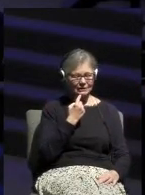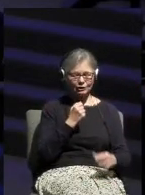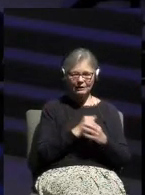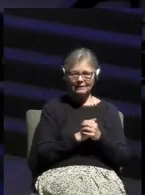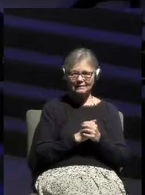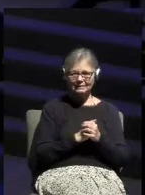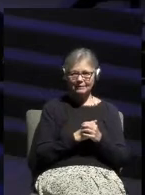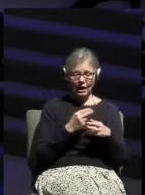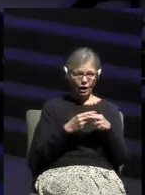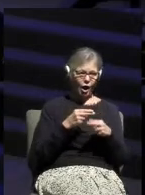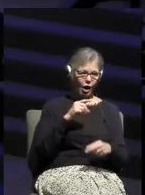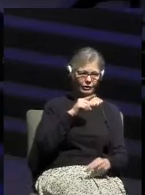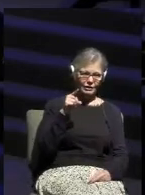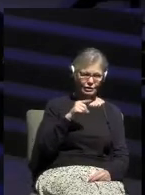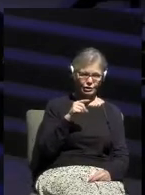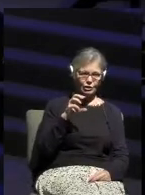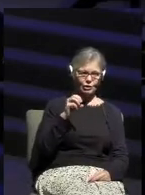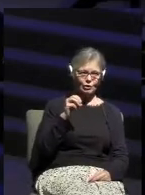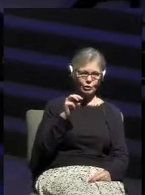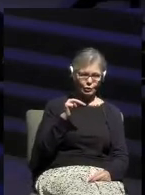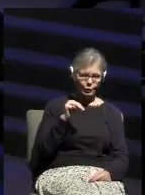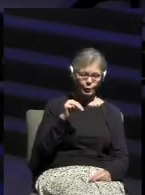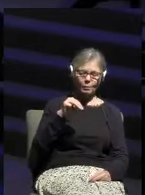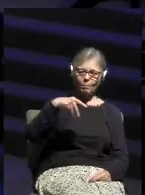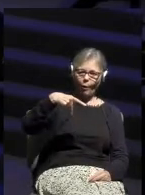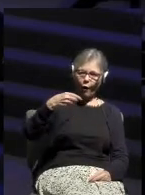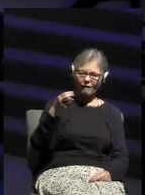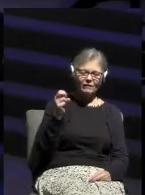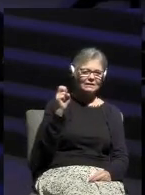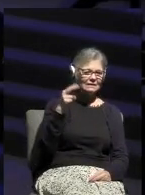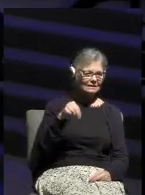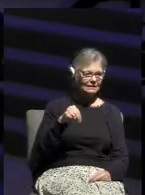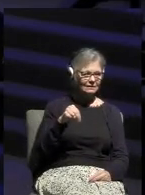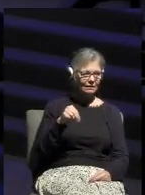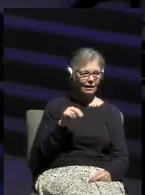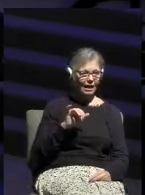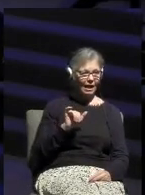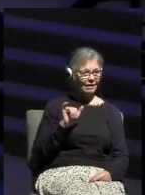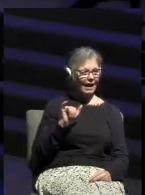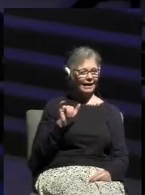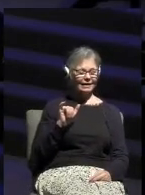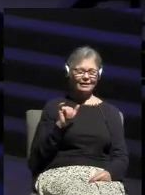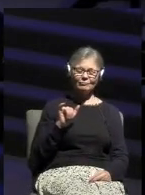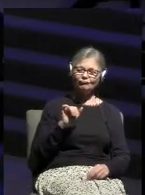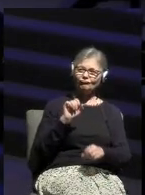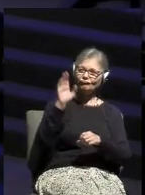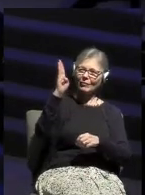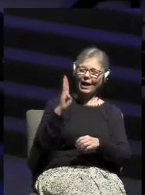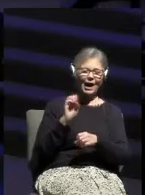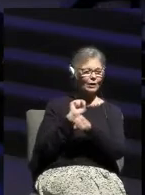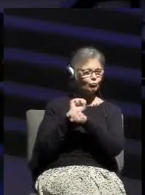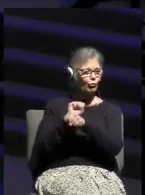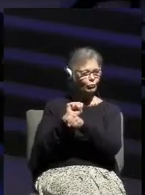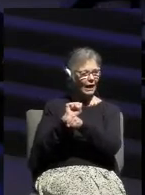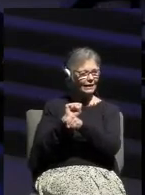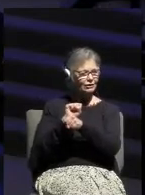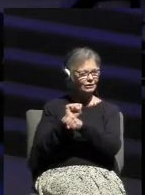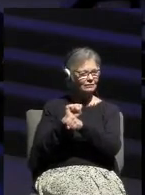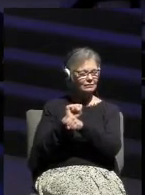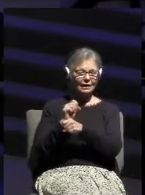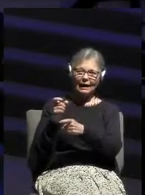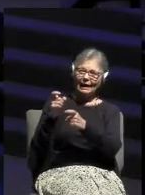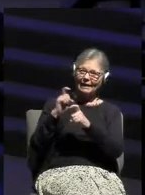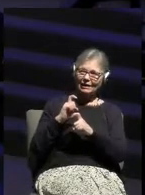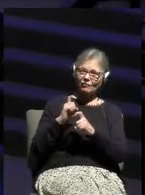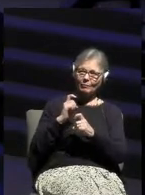it's called, as God, as the protector who provides physical and emotional